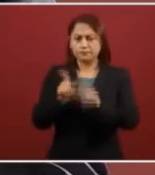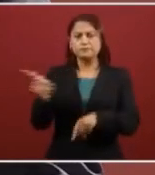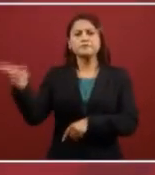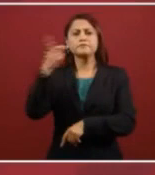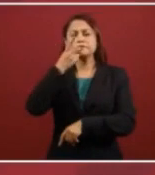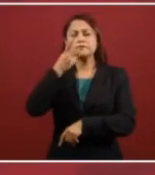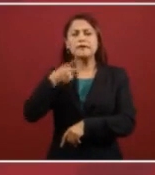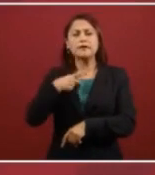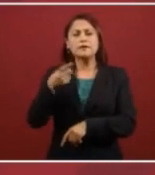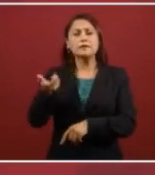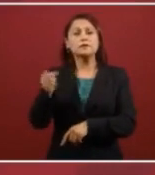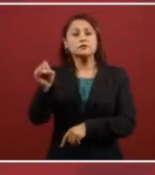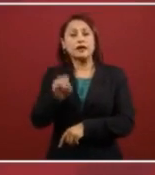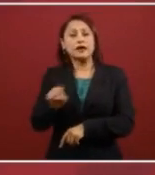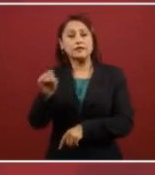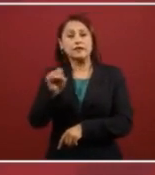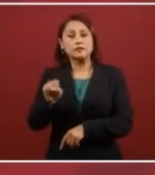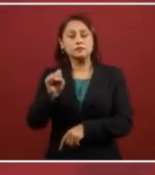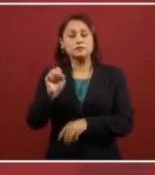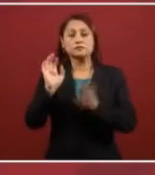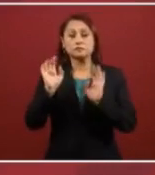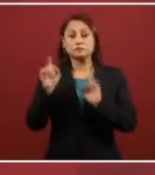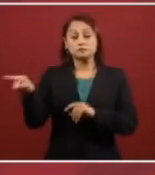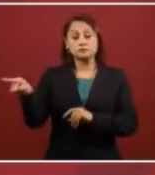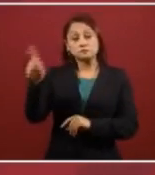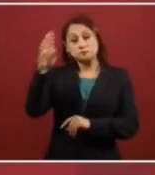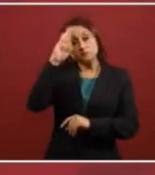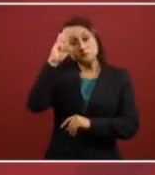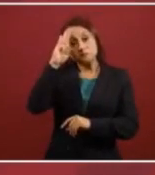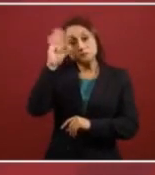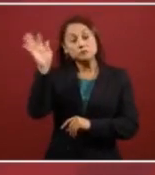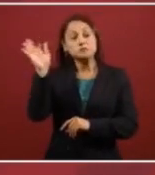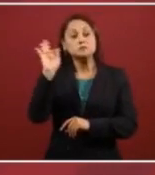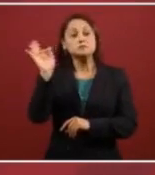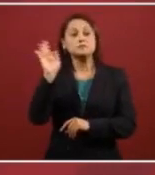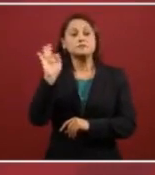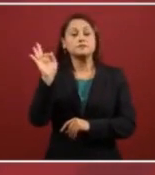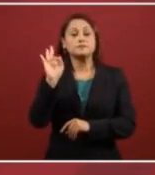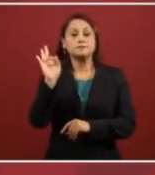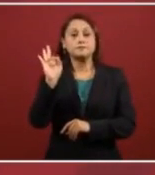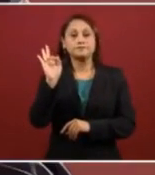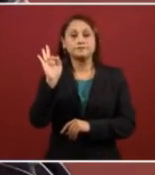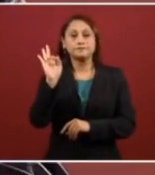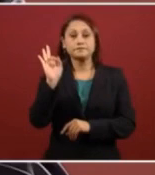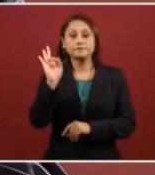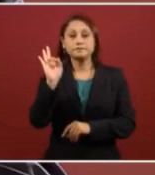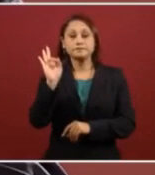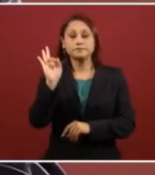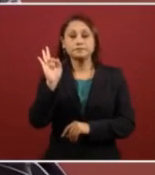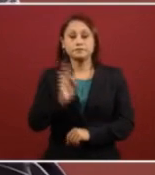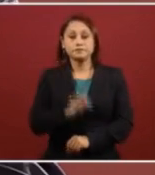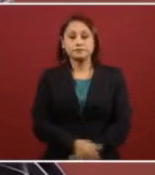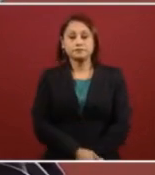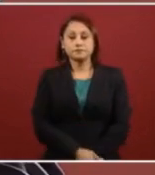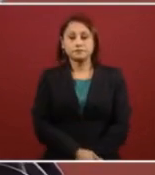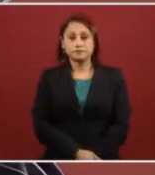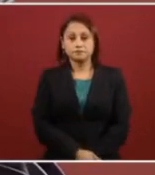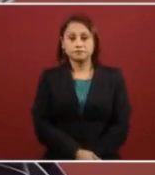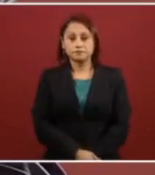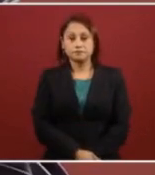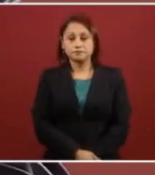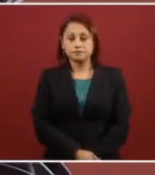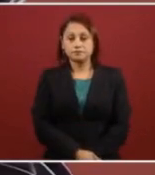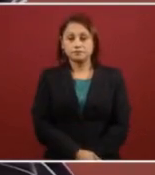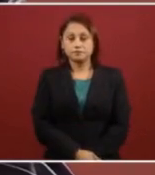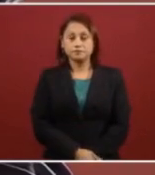then, he said, well Saturday I'll do it. Thinking that, podía that you could generate un problema